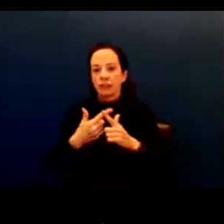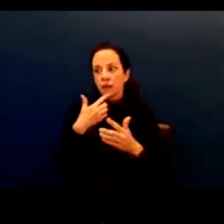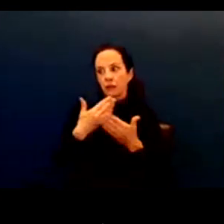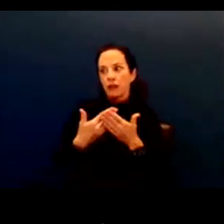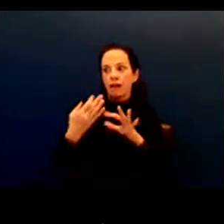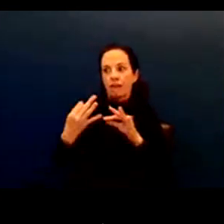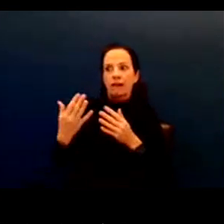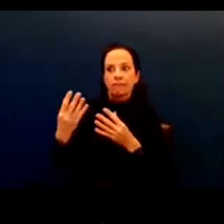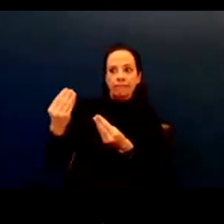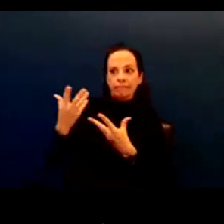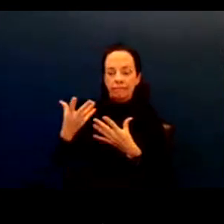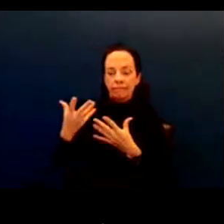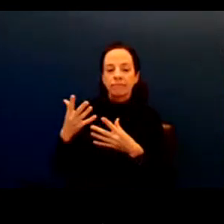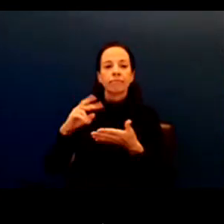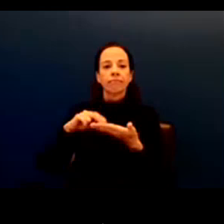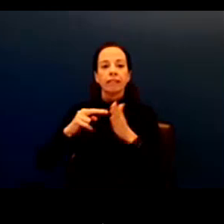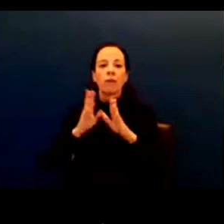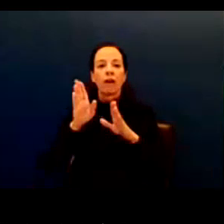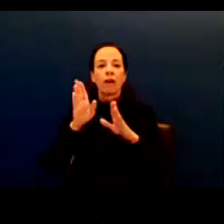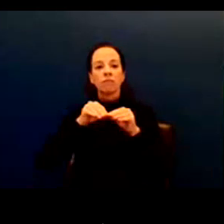shortly. Next slide, please.